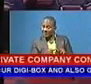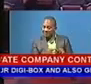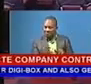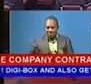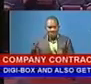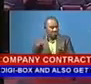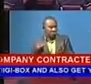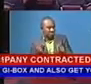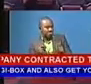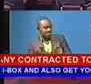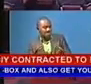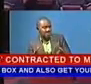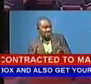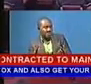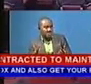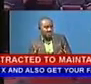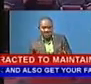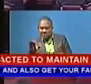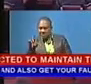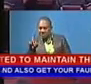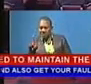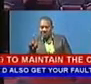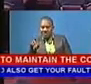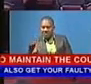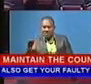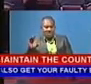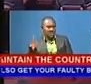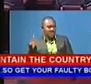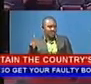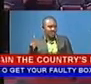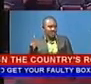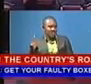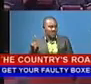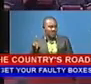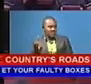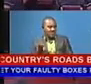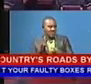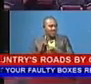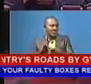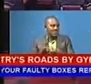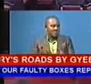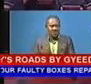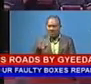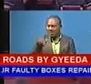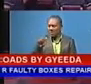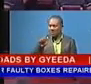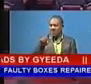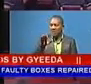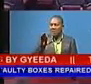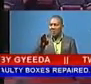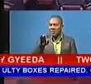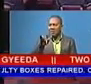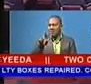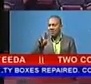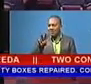and an attempt was made that the CD-ROM form part of the affidavit evidence of